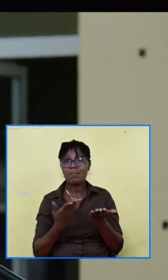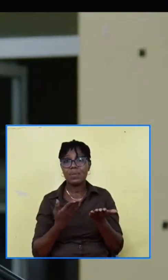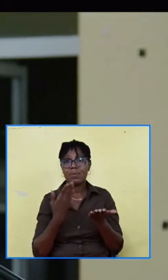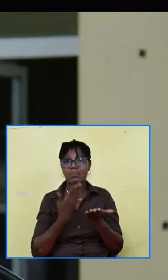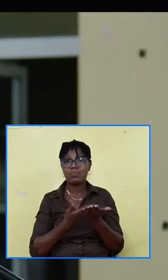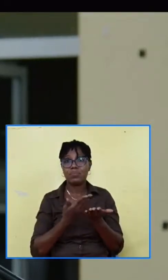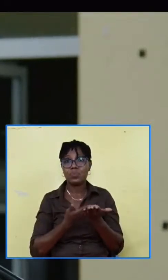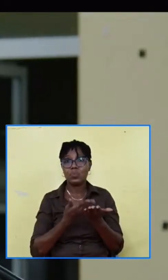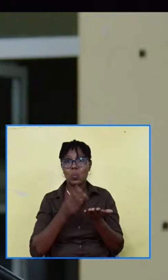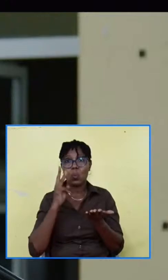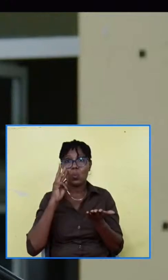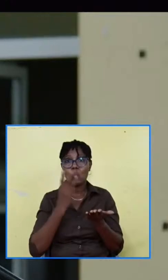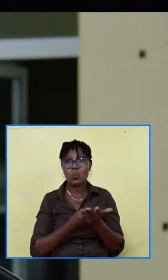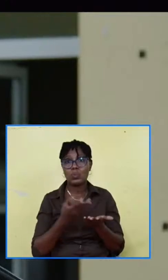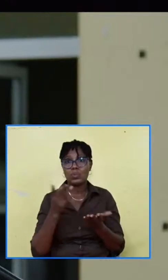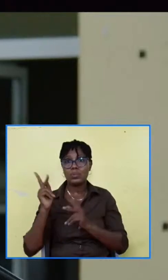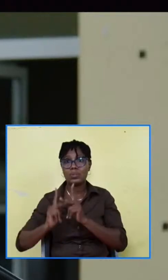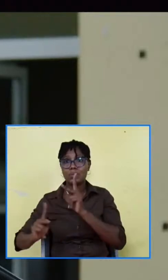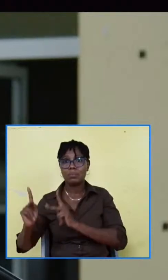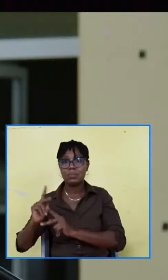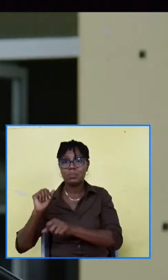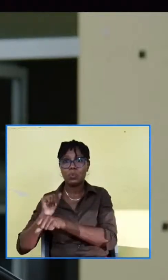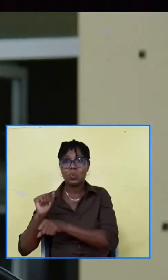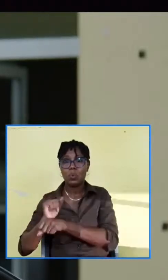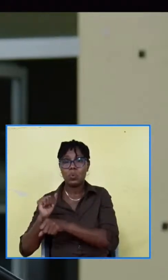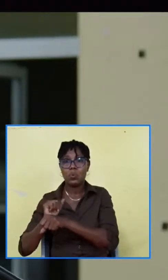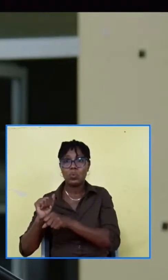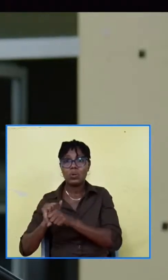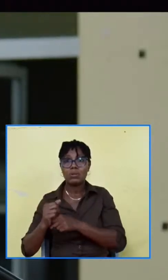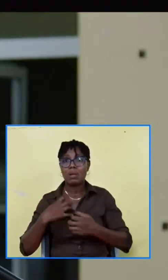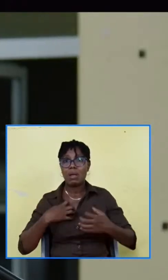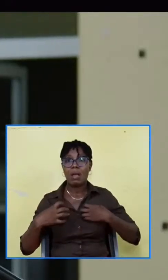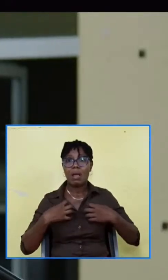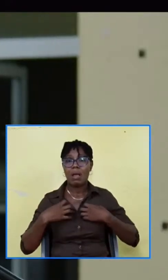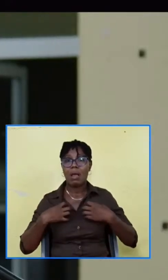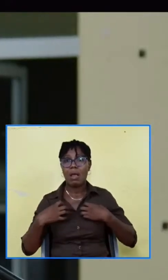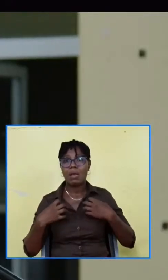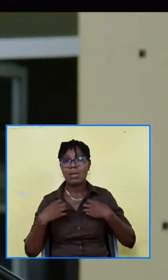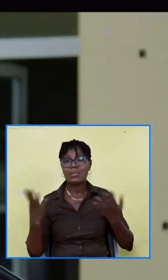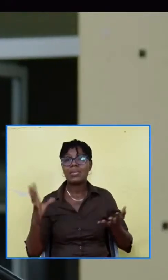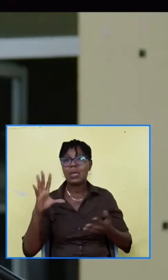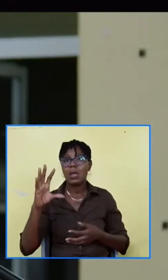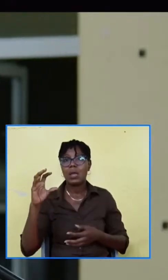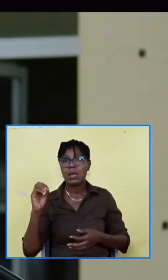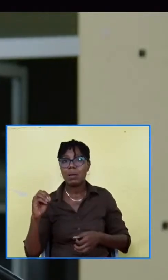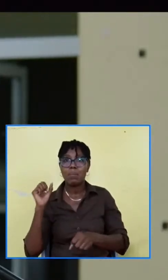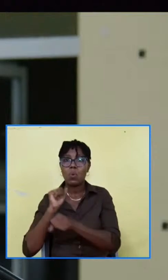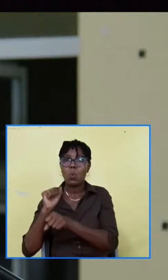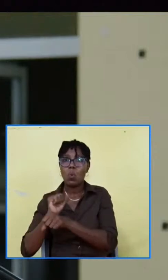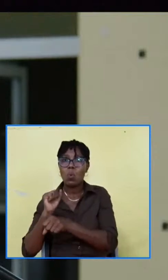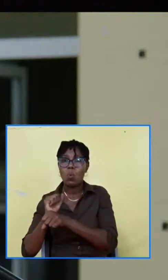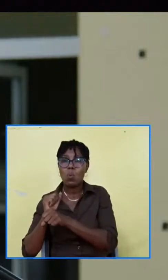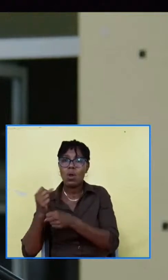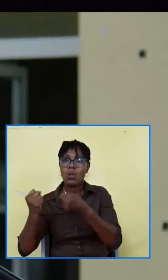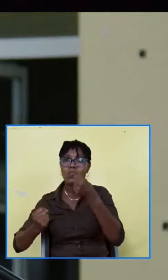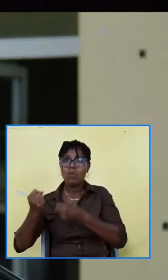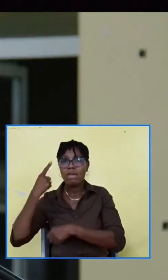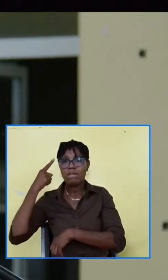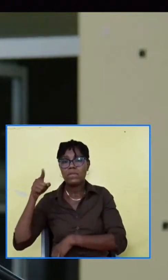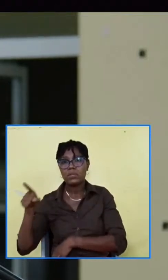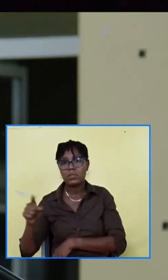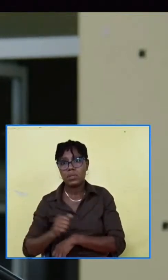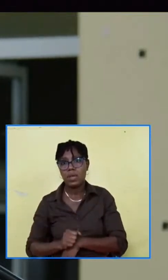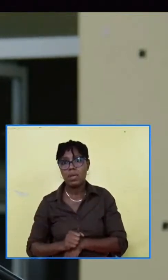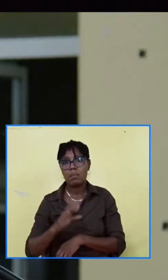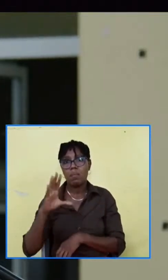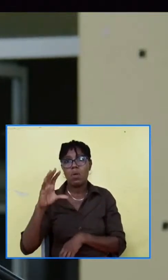workers who have been complaining that they work for companies and the companies refuse. As a matter of fact, what the companies do,